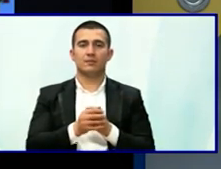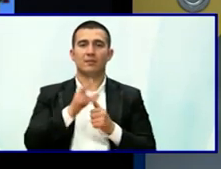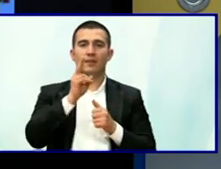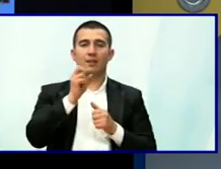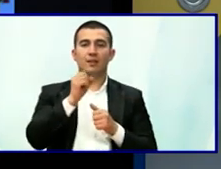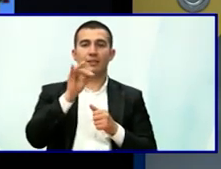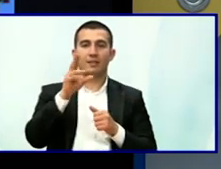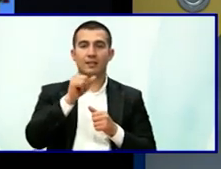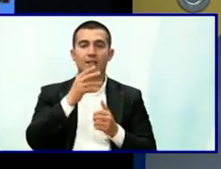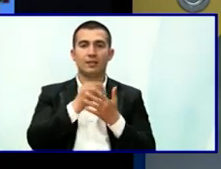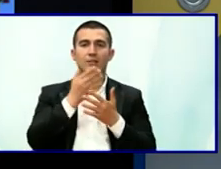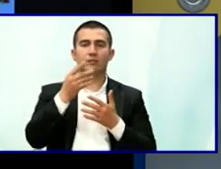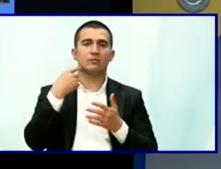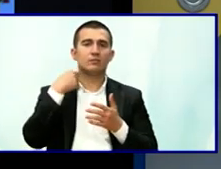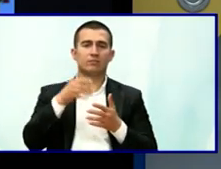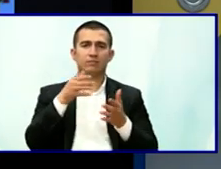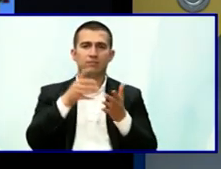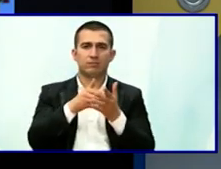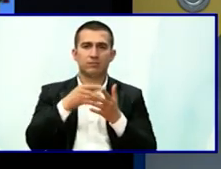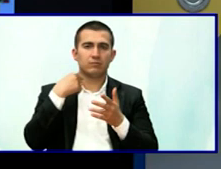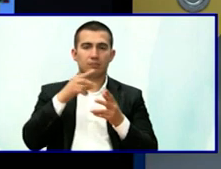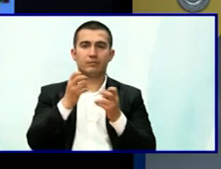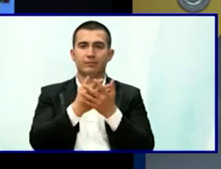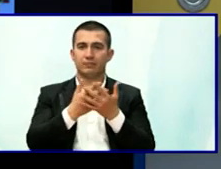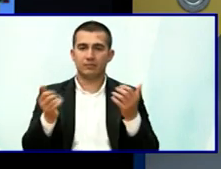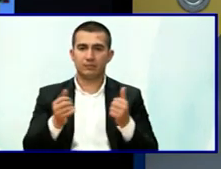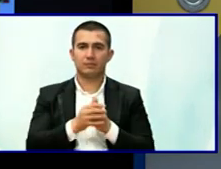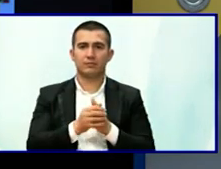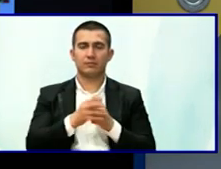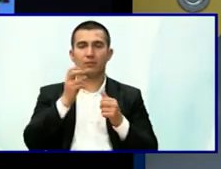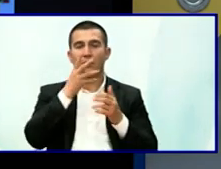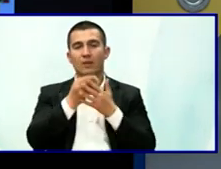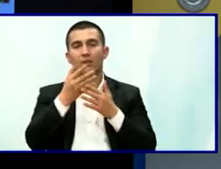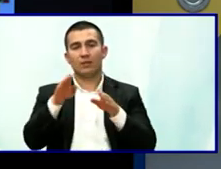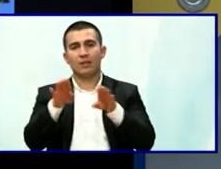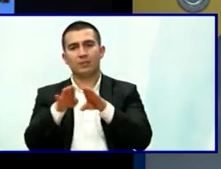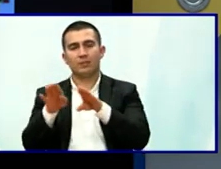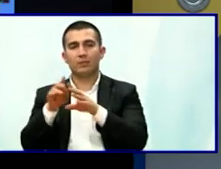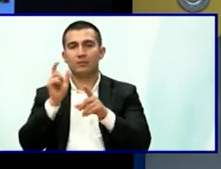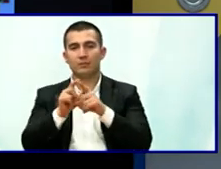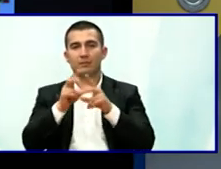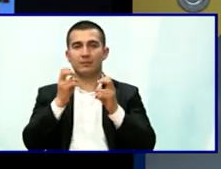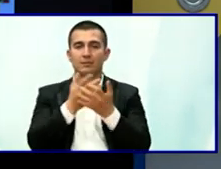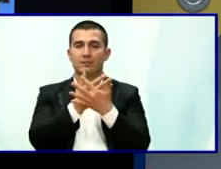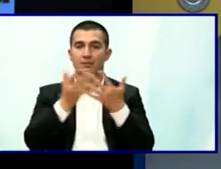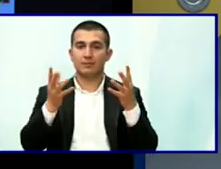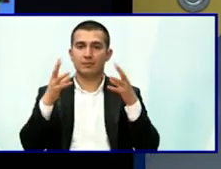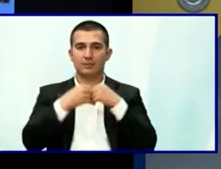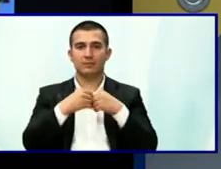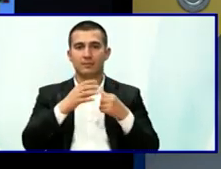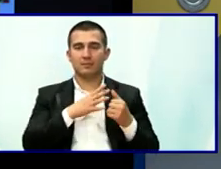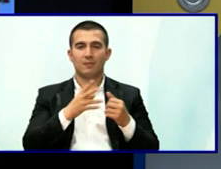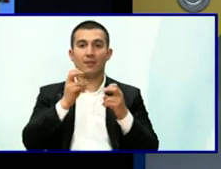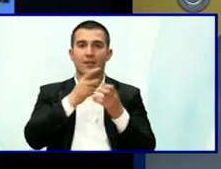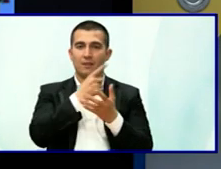Qasidada toq satrlar bilan toq satrlar, juft satrlar bilan juft satrlar qofiyalangan. Endi